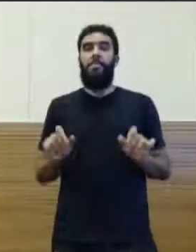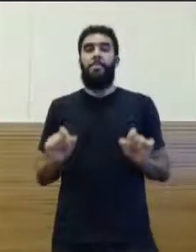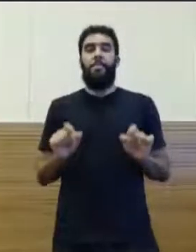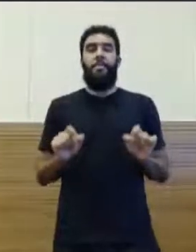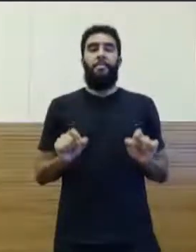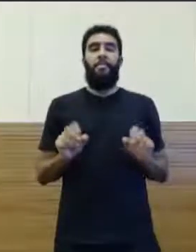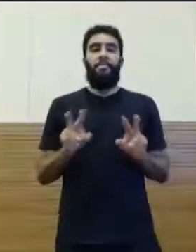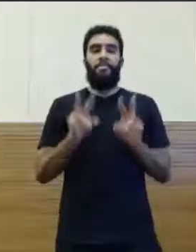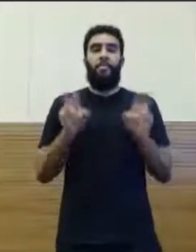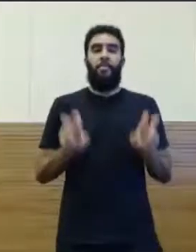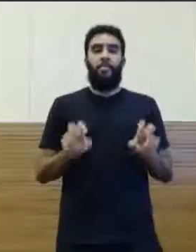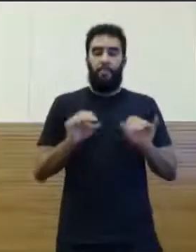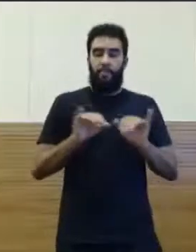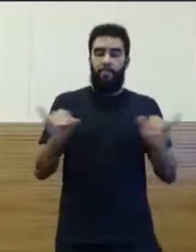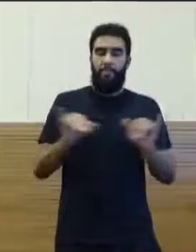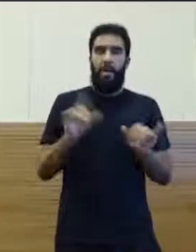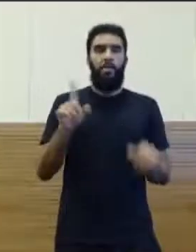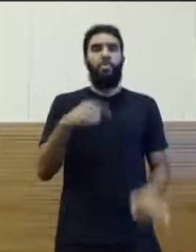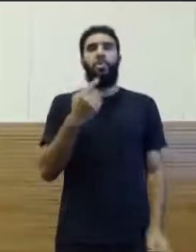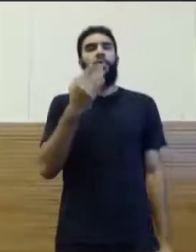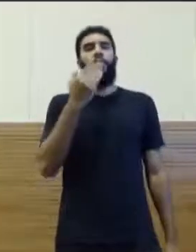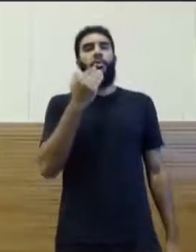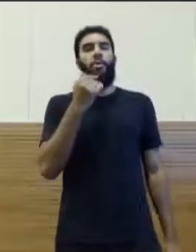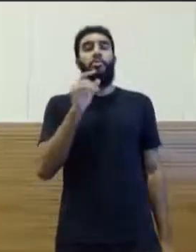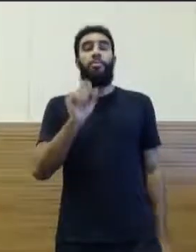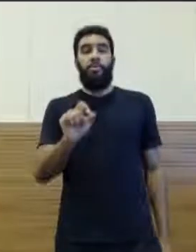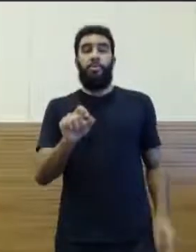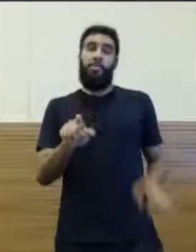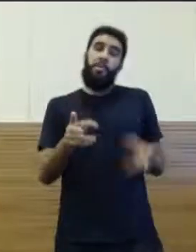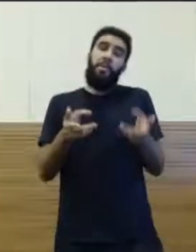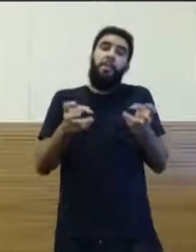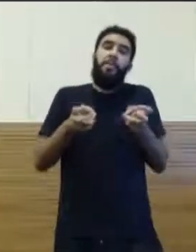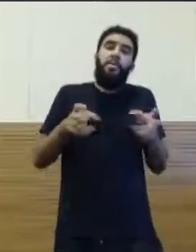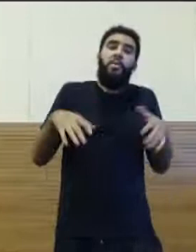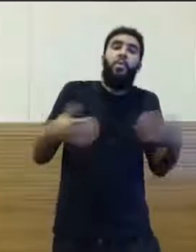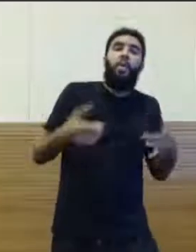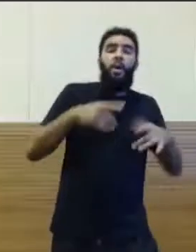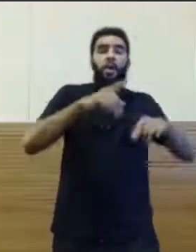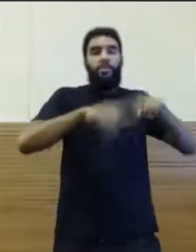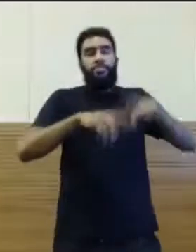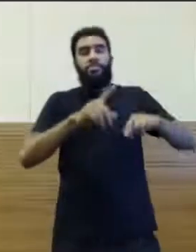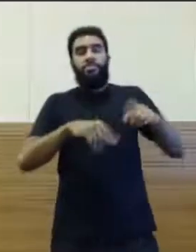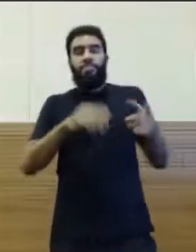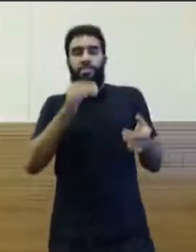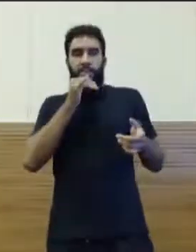The last message is what we should avoid consuming.